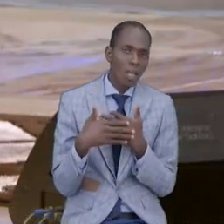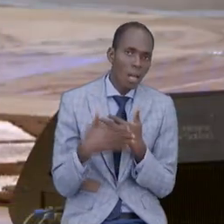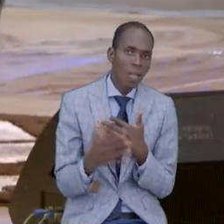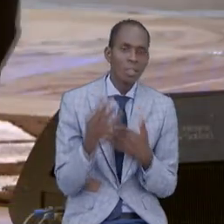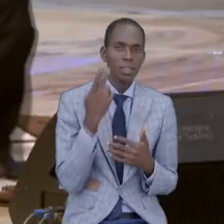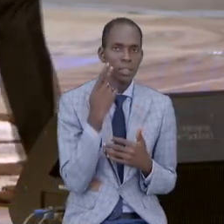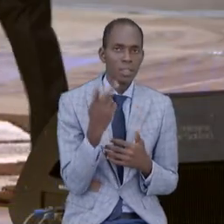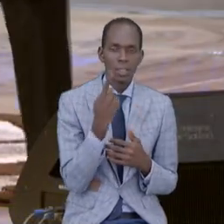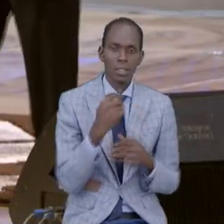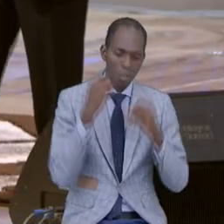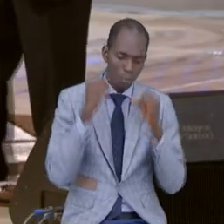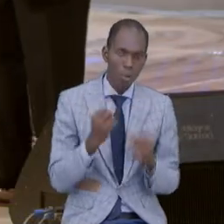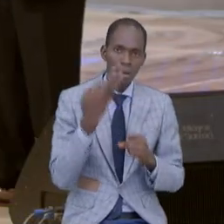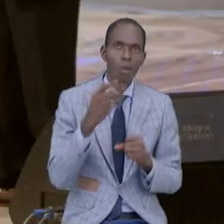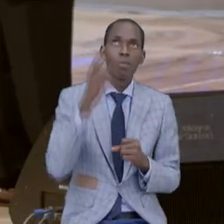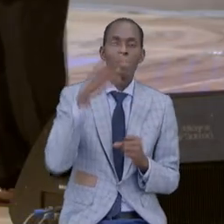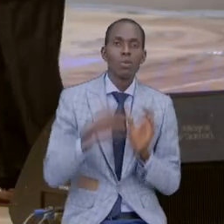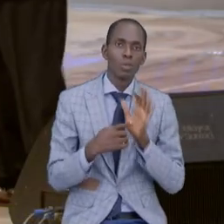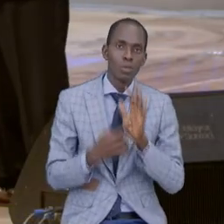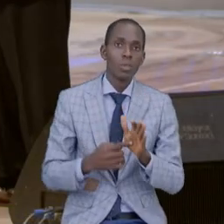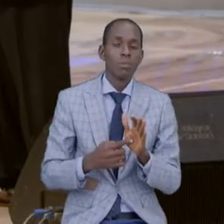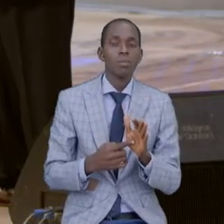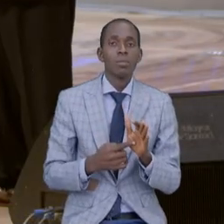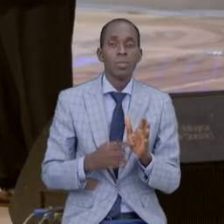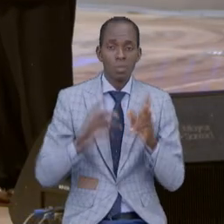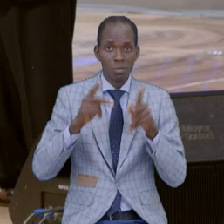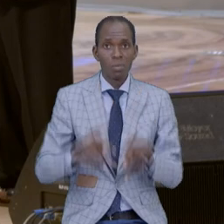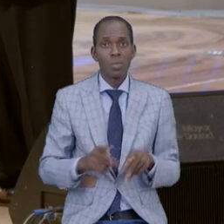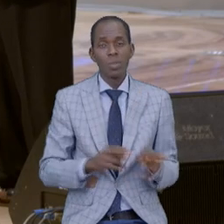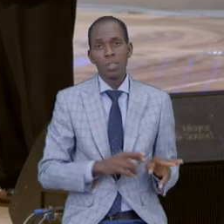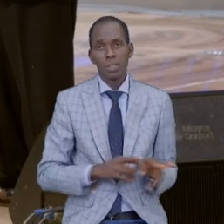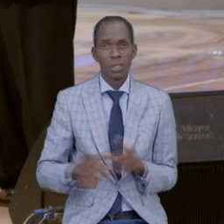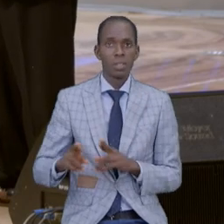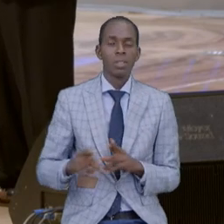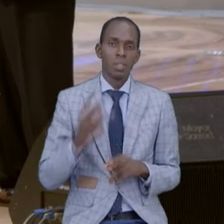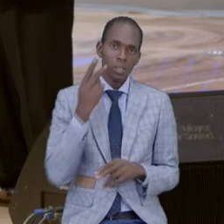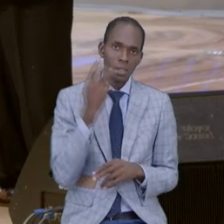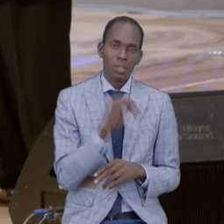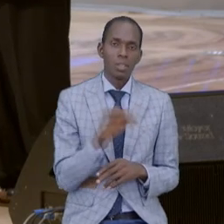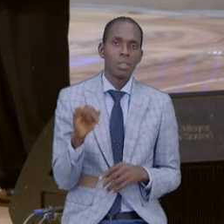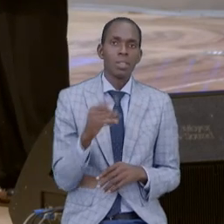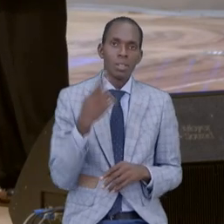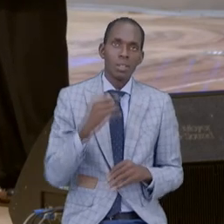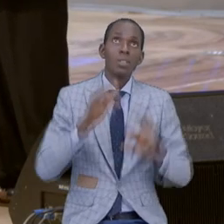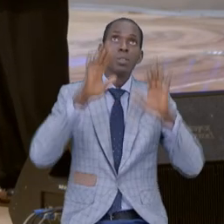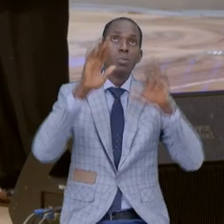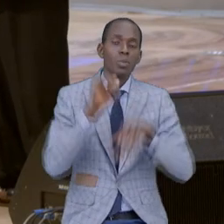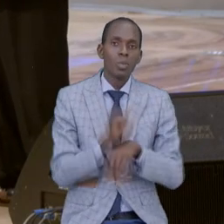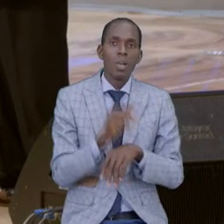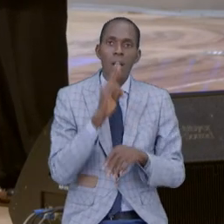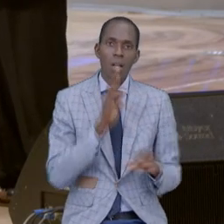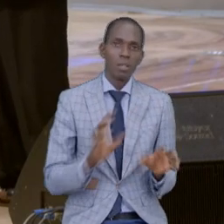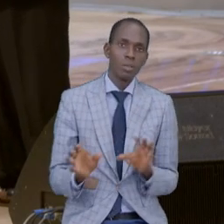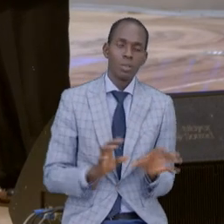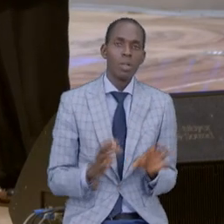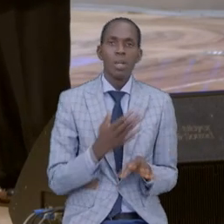the power of God manifested, he already seen that miracles are performed and